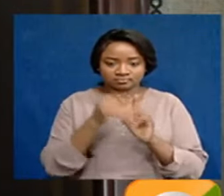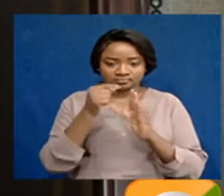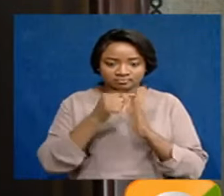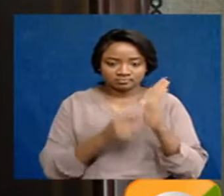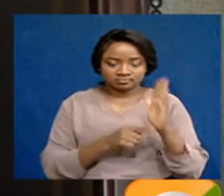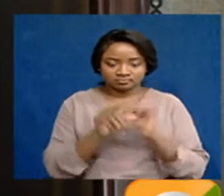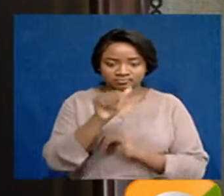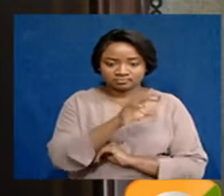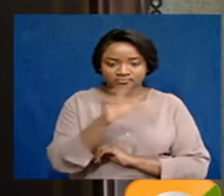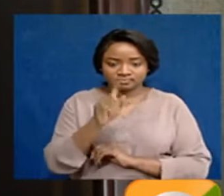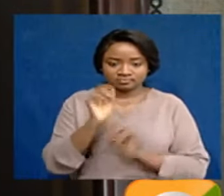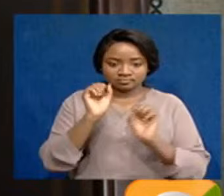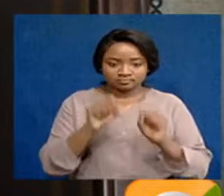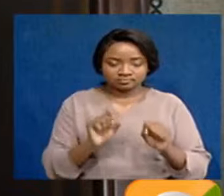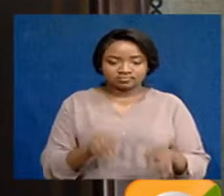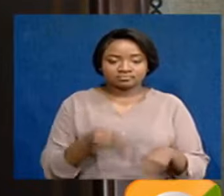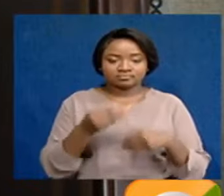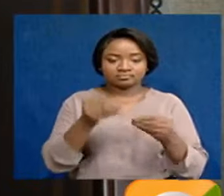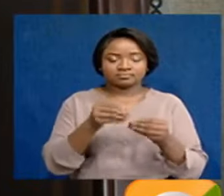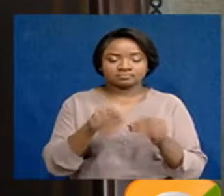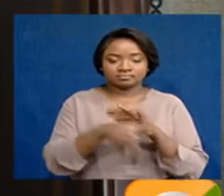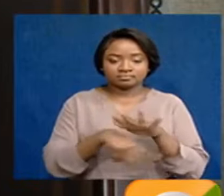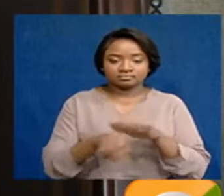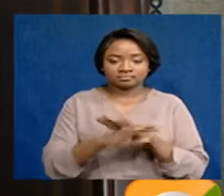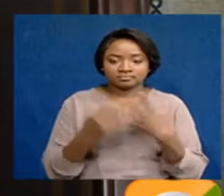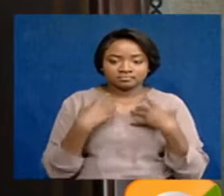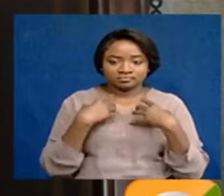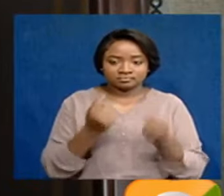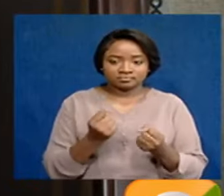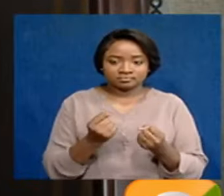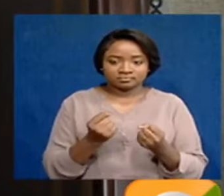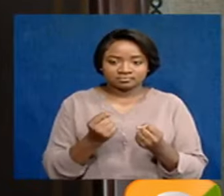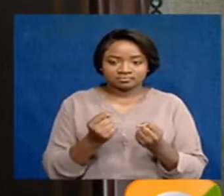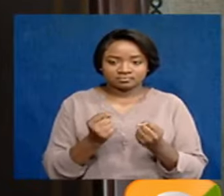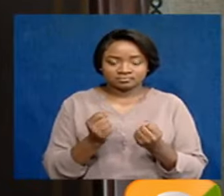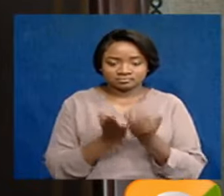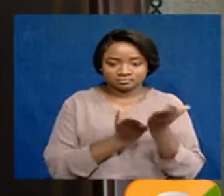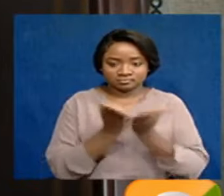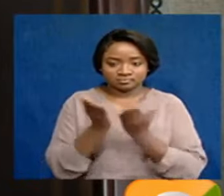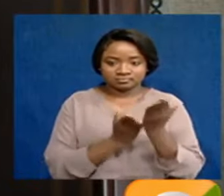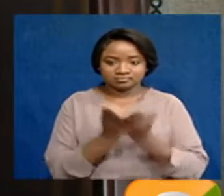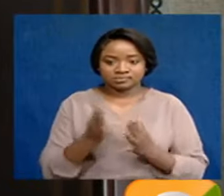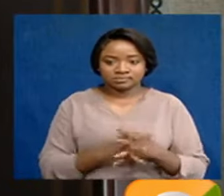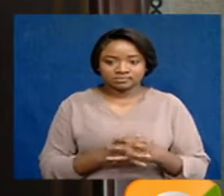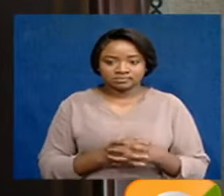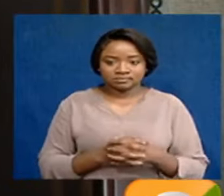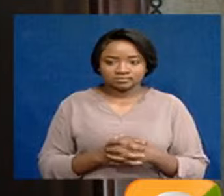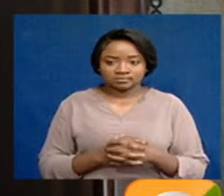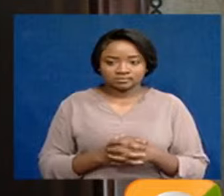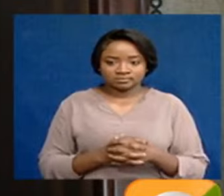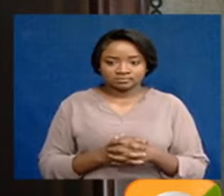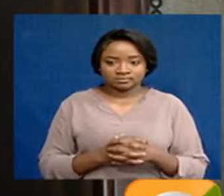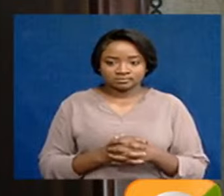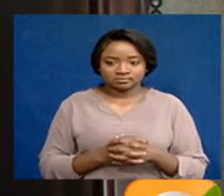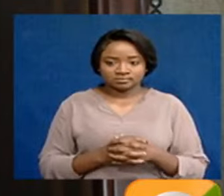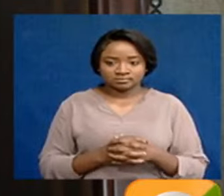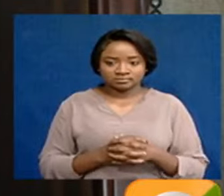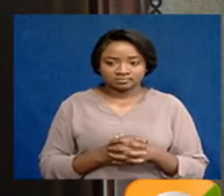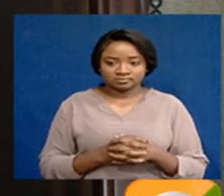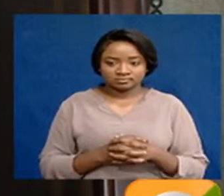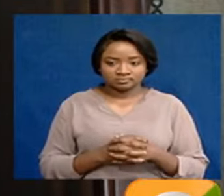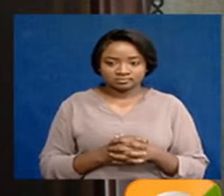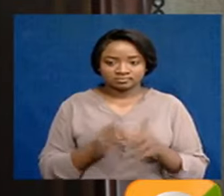offer primary health facility services. This has